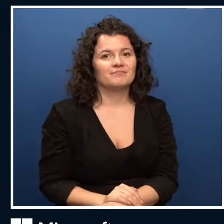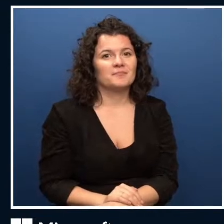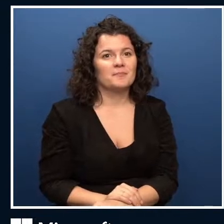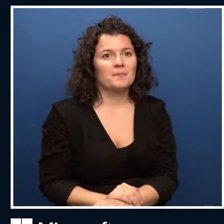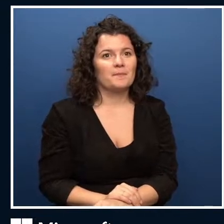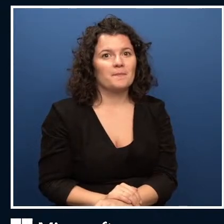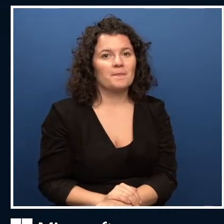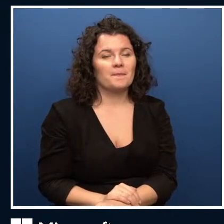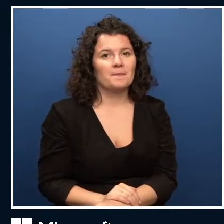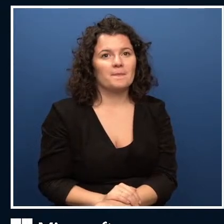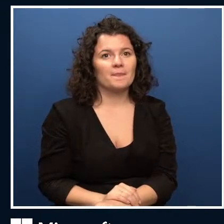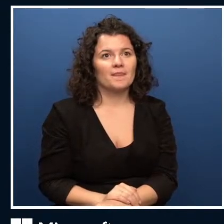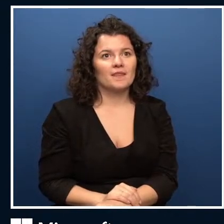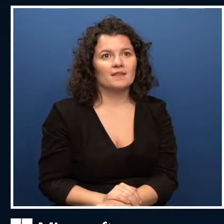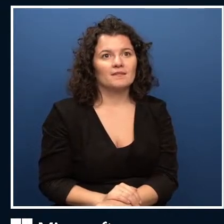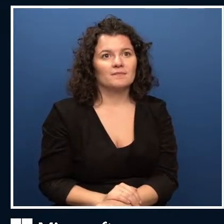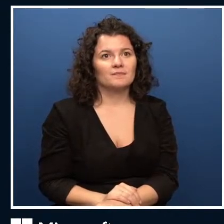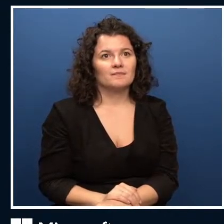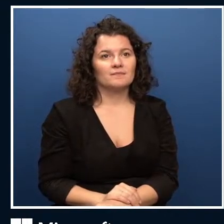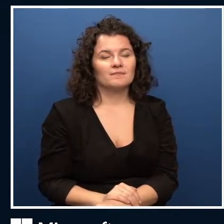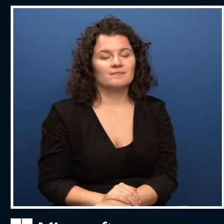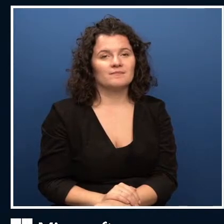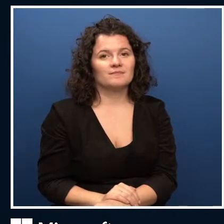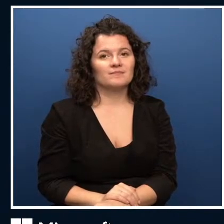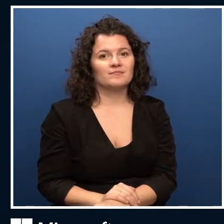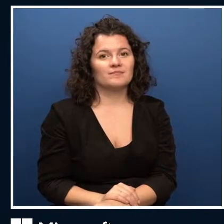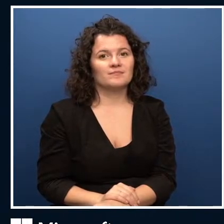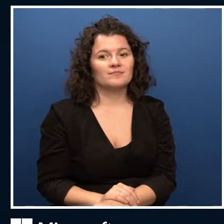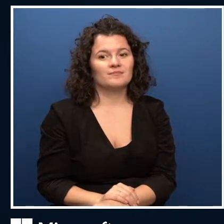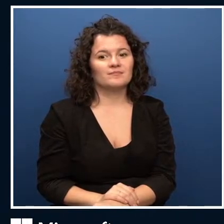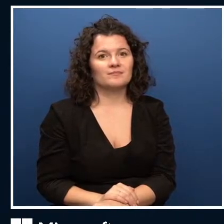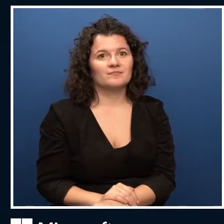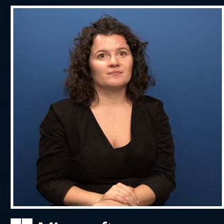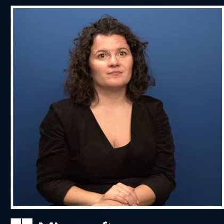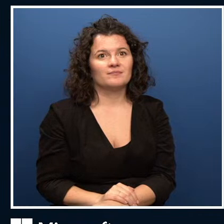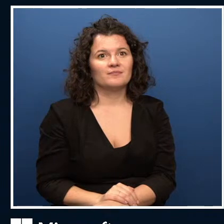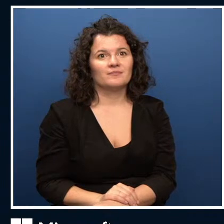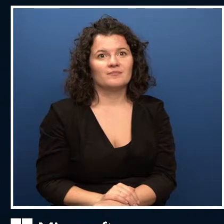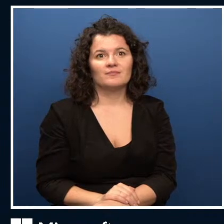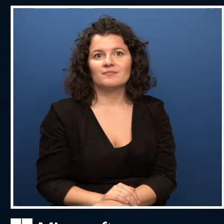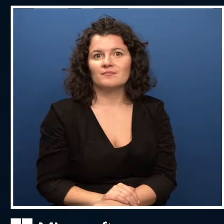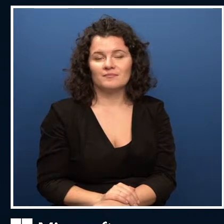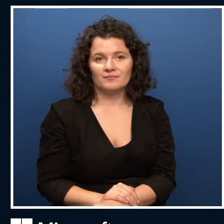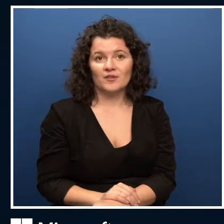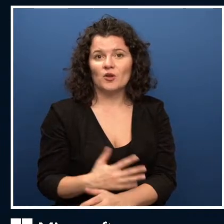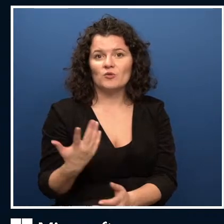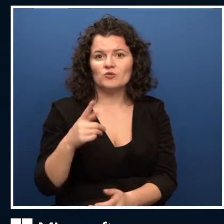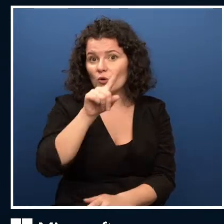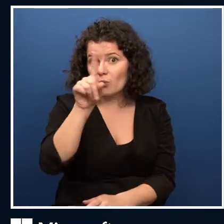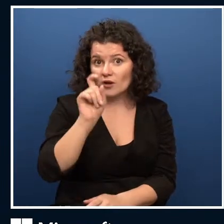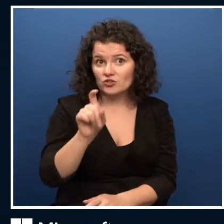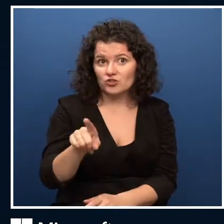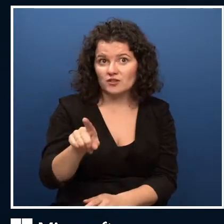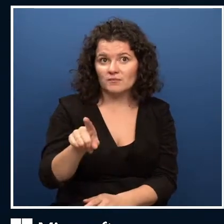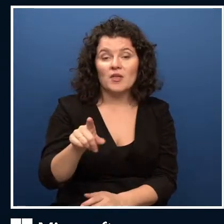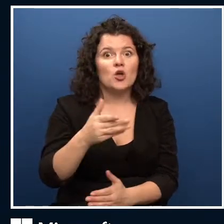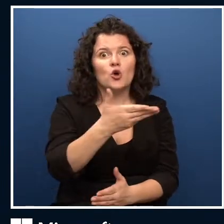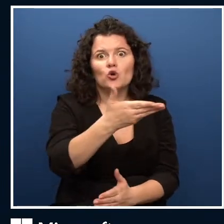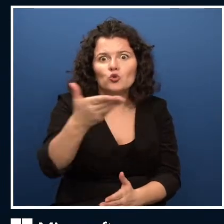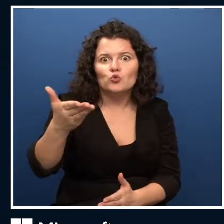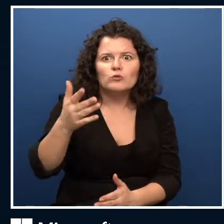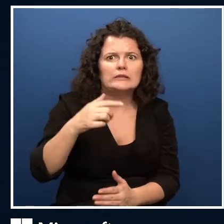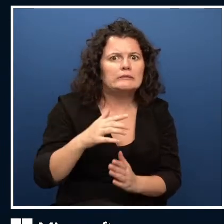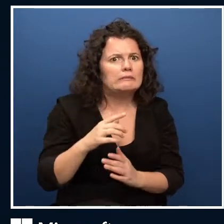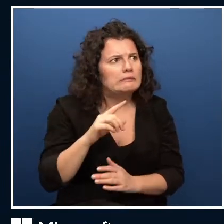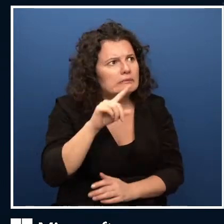before I move any further, let me tell you that I'll try to take questions. So if you have any questions, feel free to put